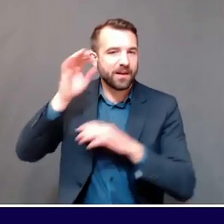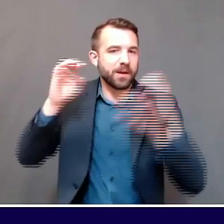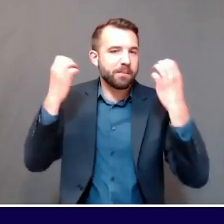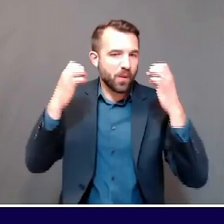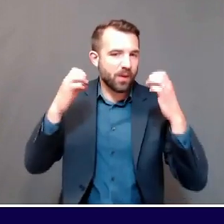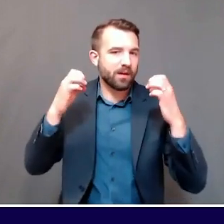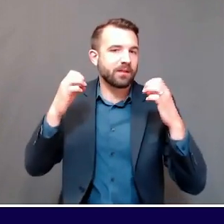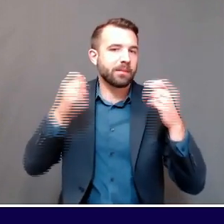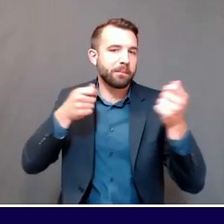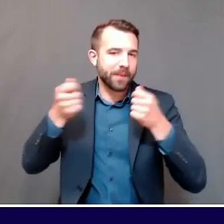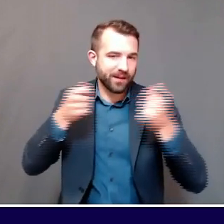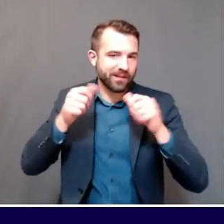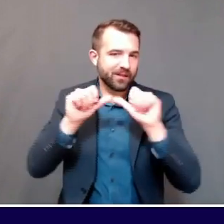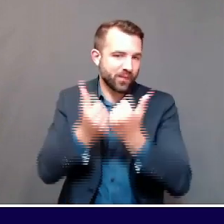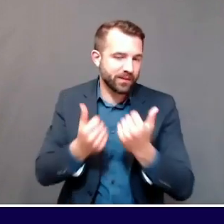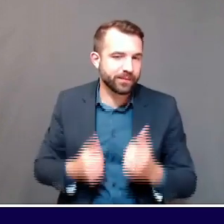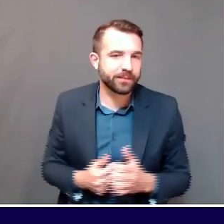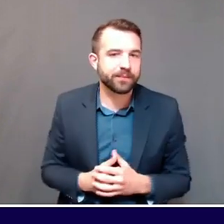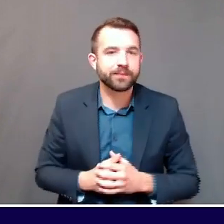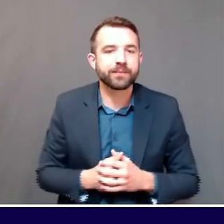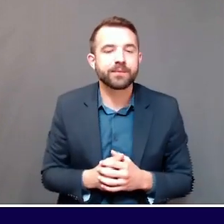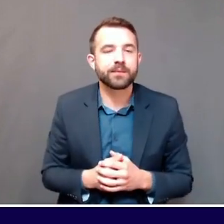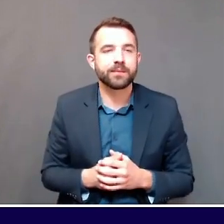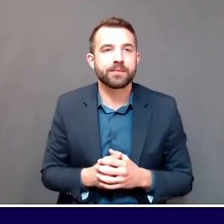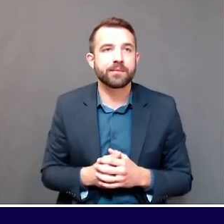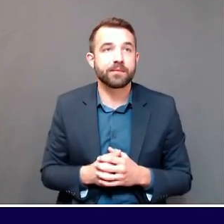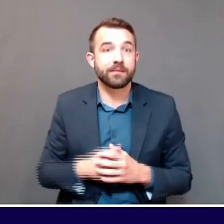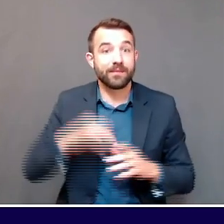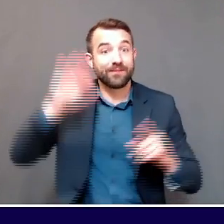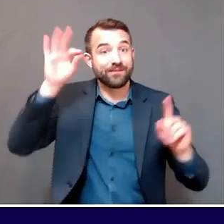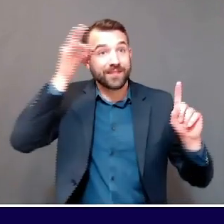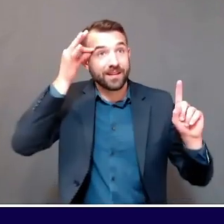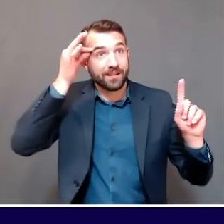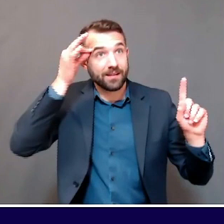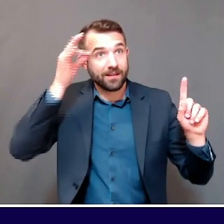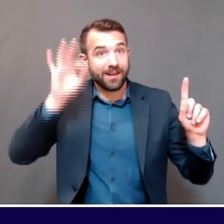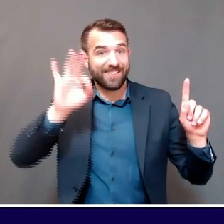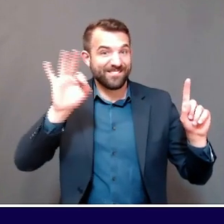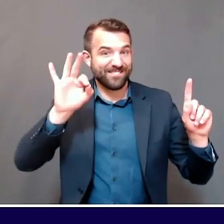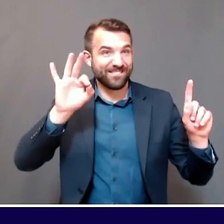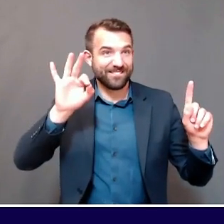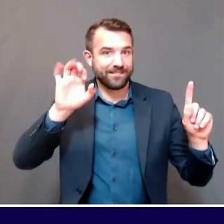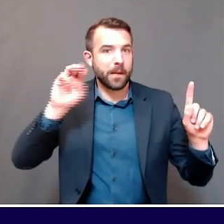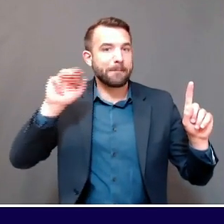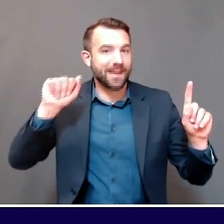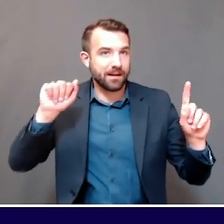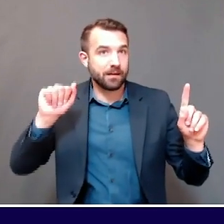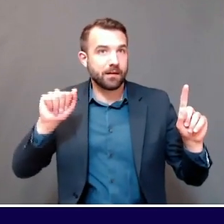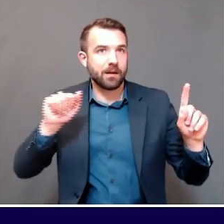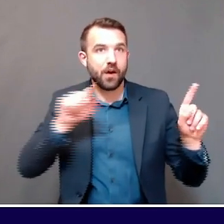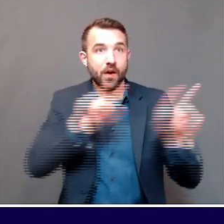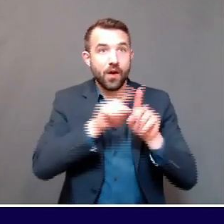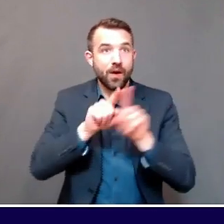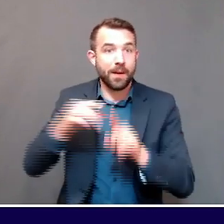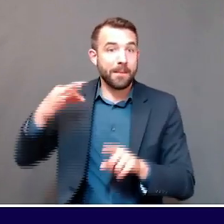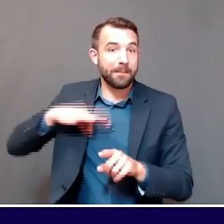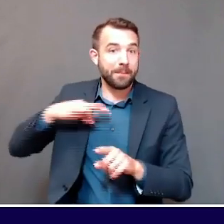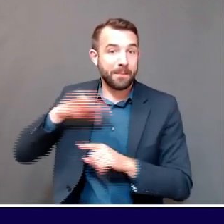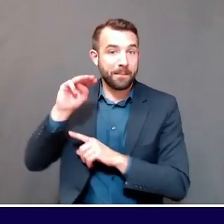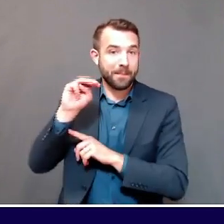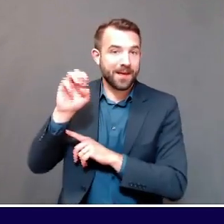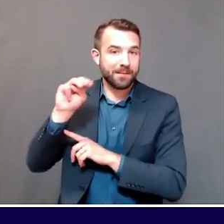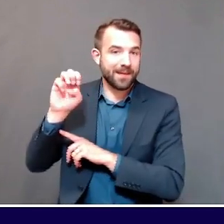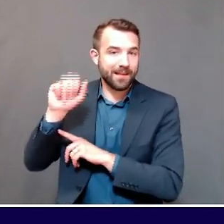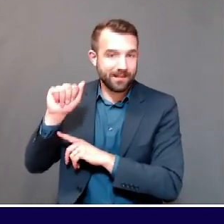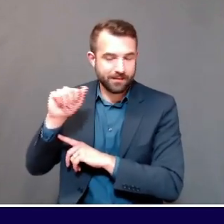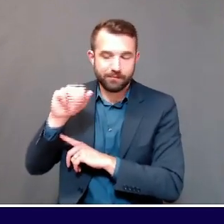colleagues over at MEMA. And FEMA, of course, has been largely overseeing coordination and distribution